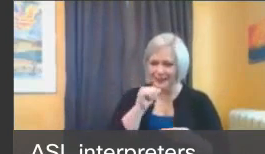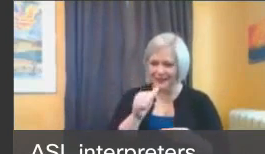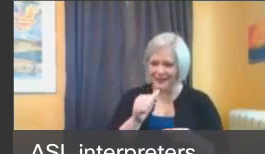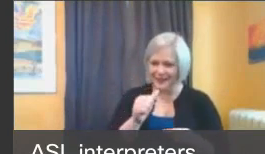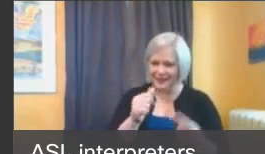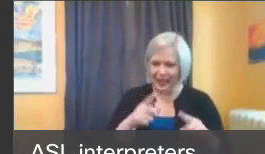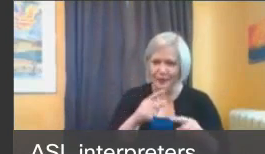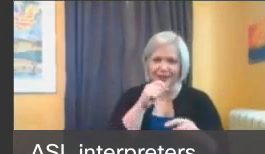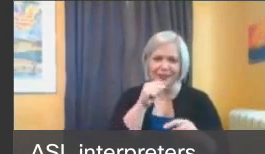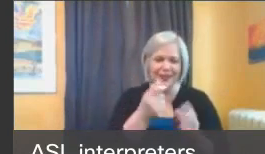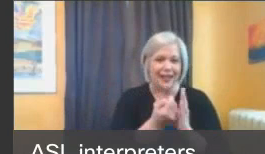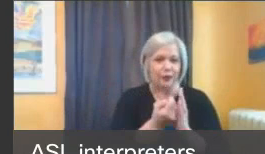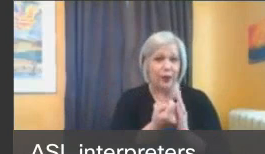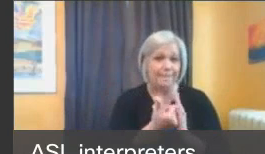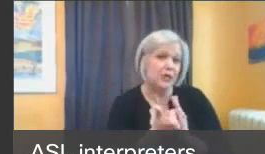removed ever.